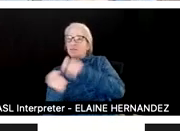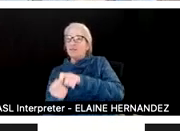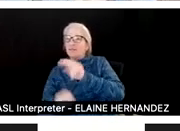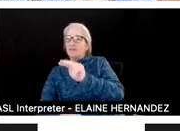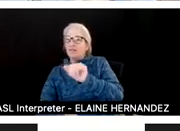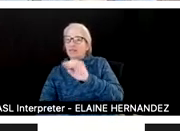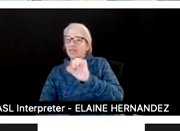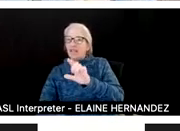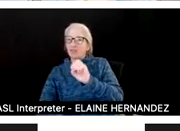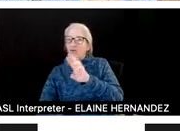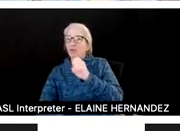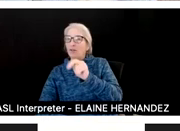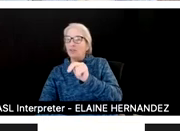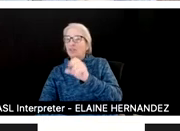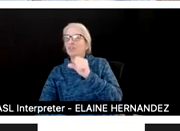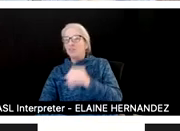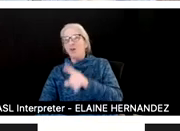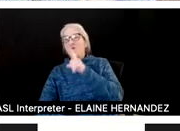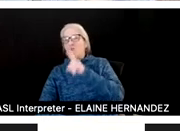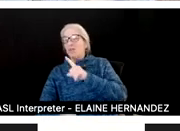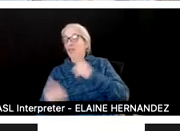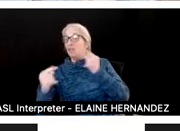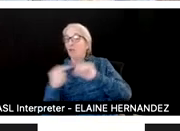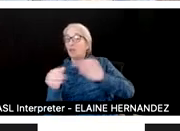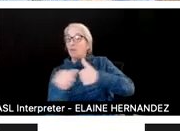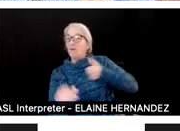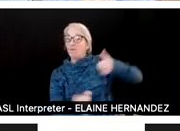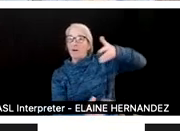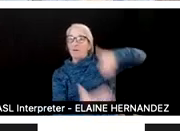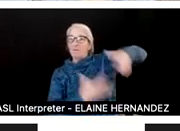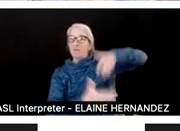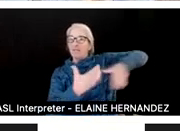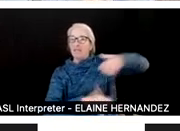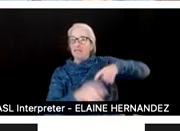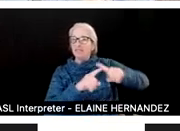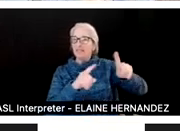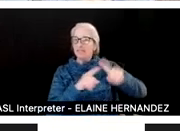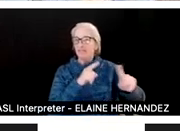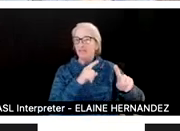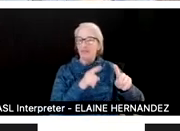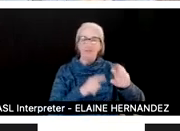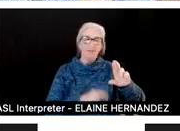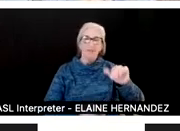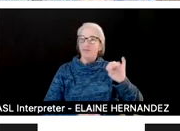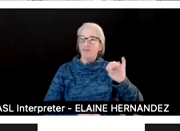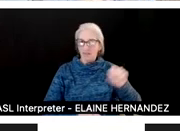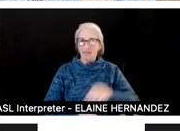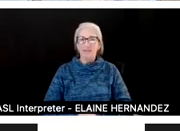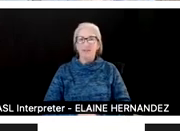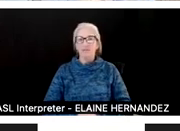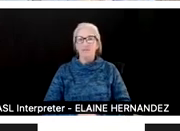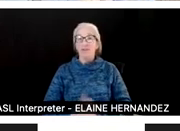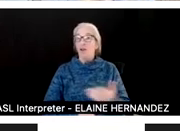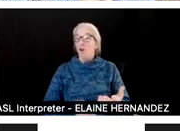And refusing to make repairs or properly maintain a dwelling because a person is an immigrant